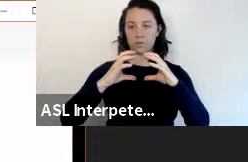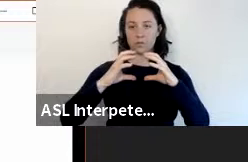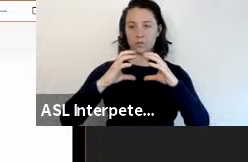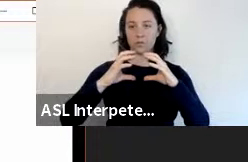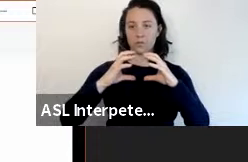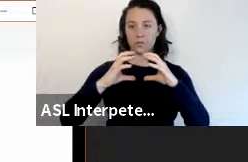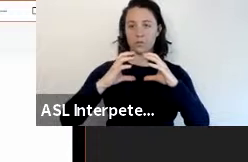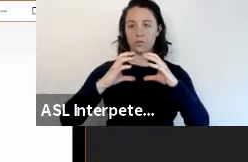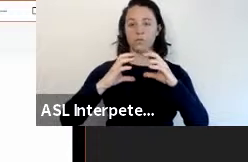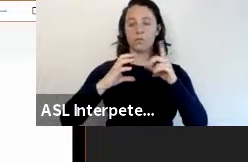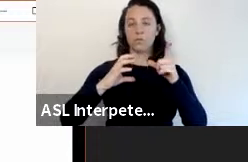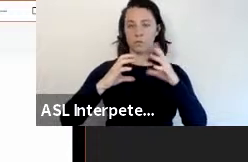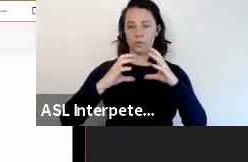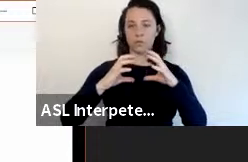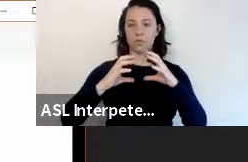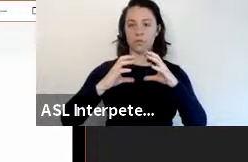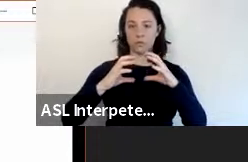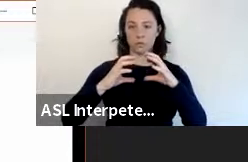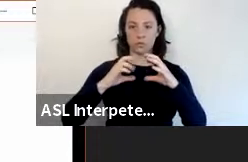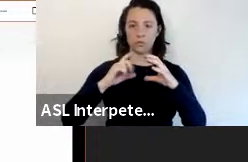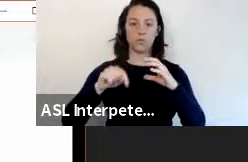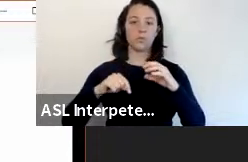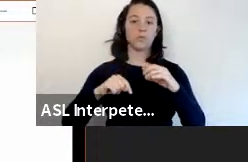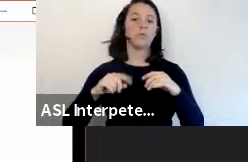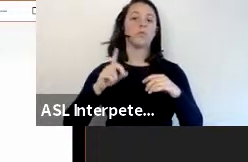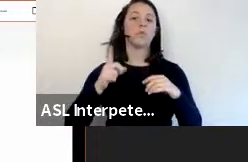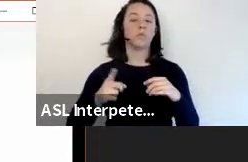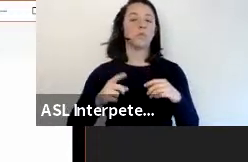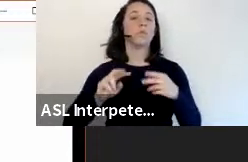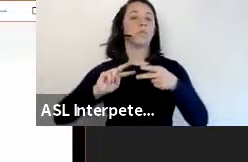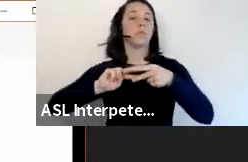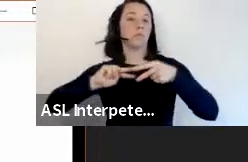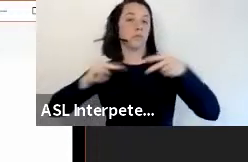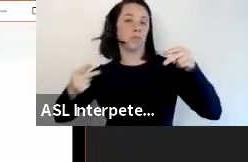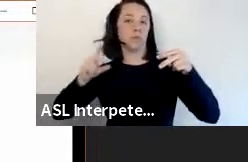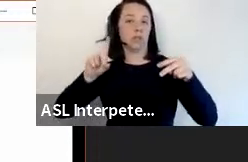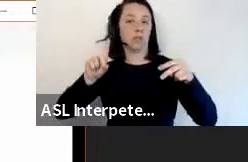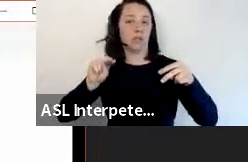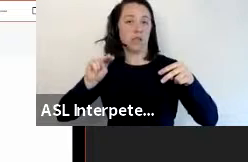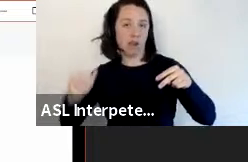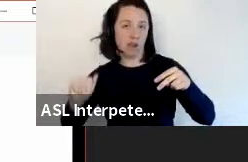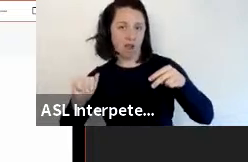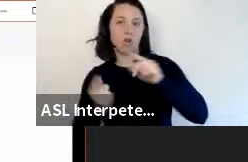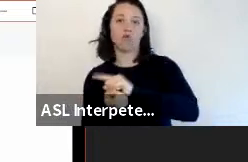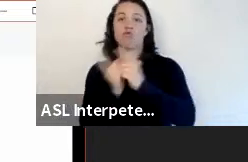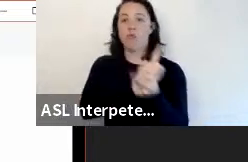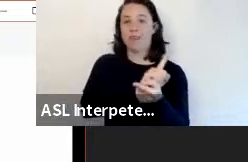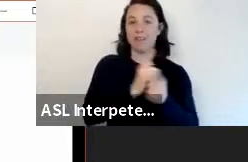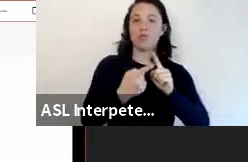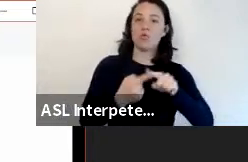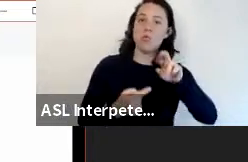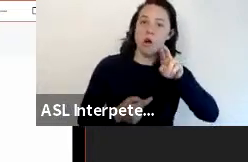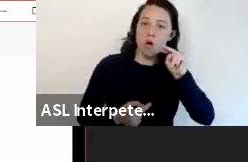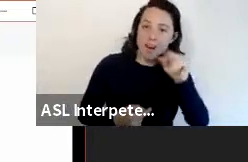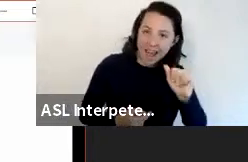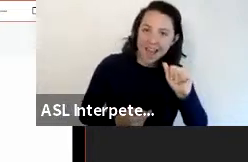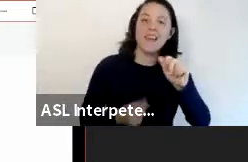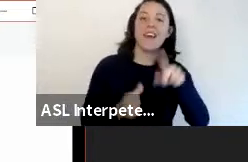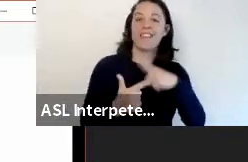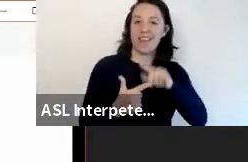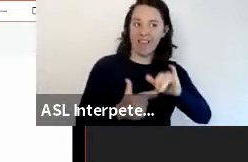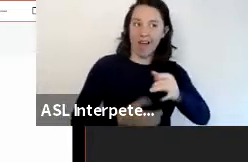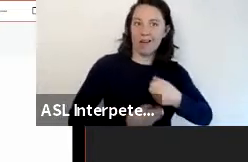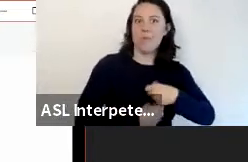dogma. It's DNA makes RNA, which then makes proteins. I'll say that again because it's very, very important. DNA